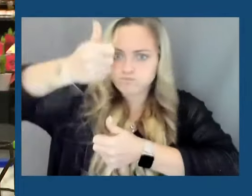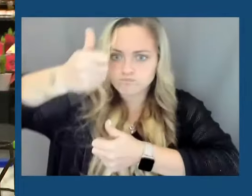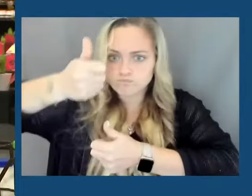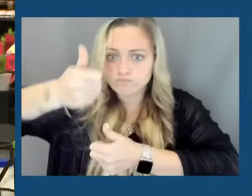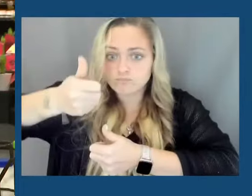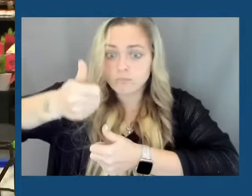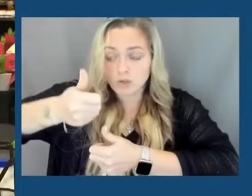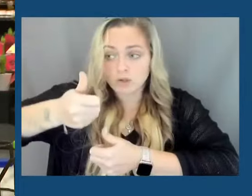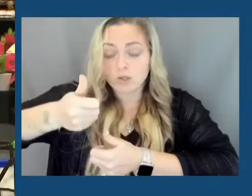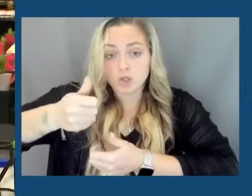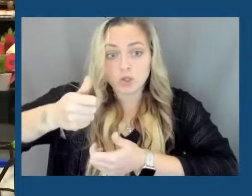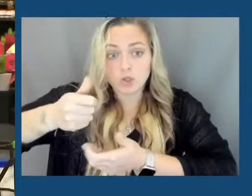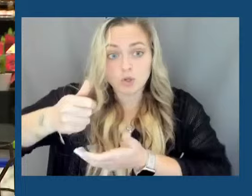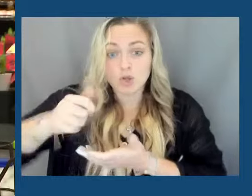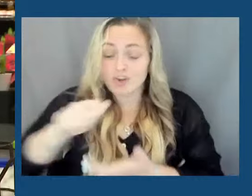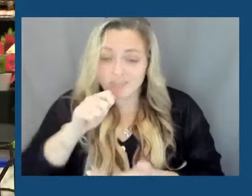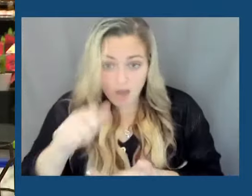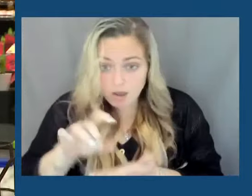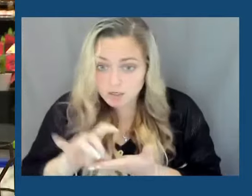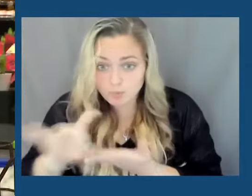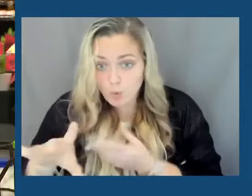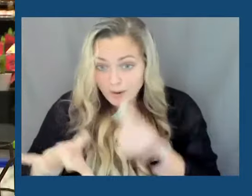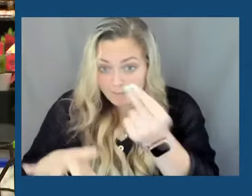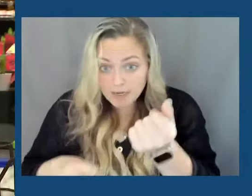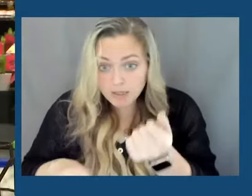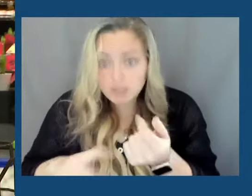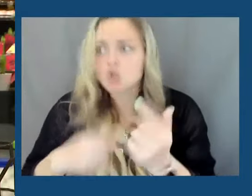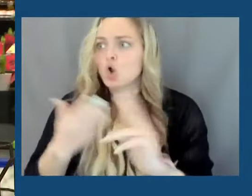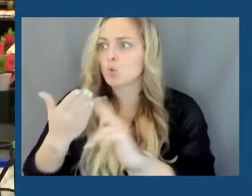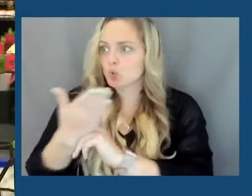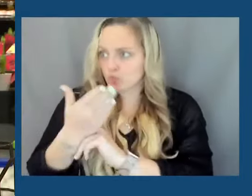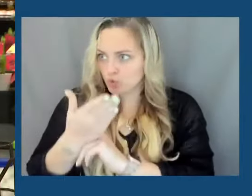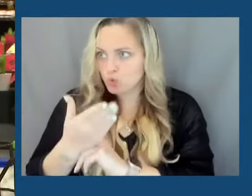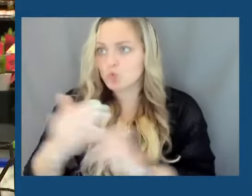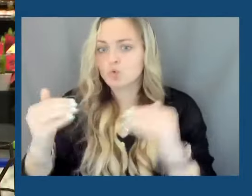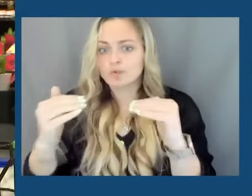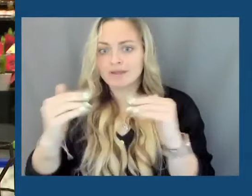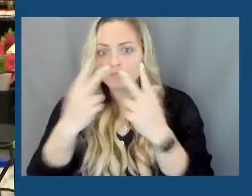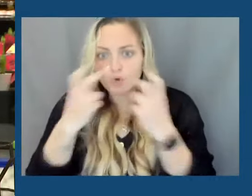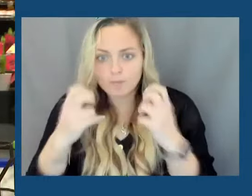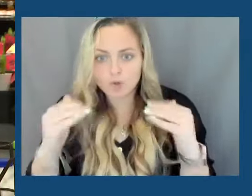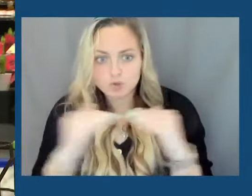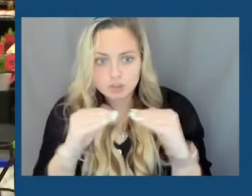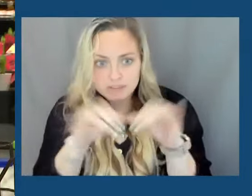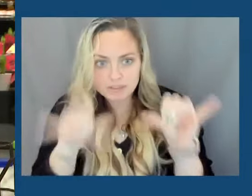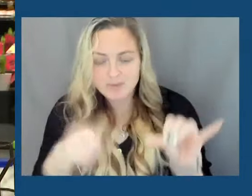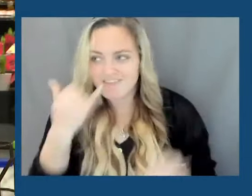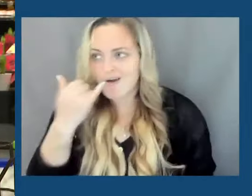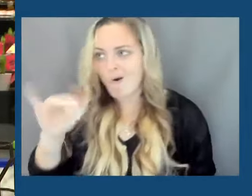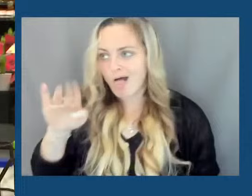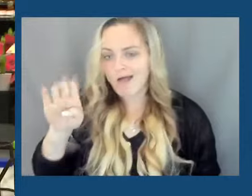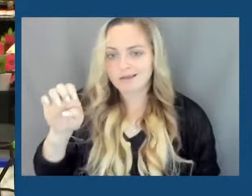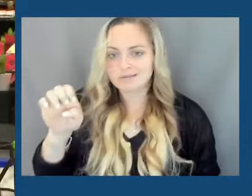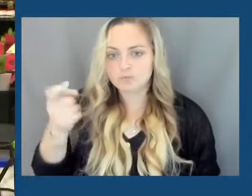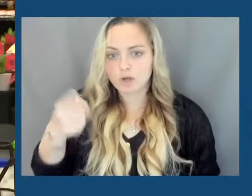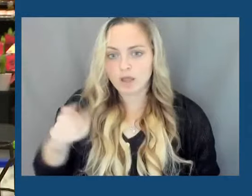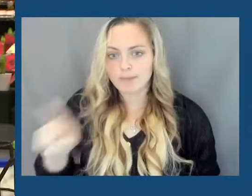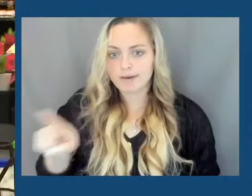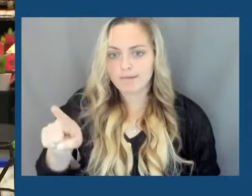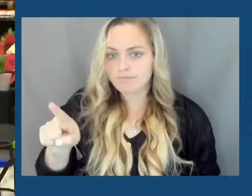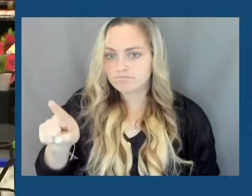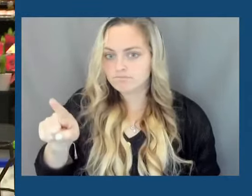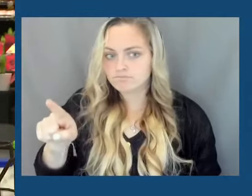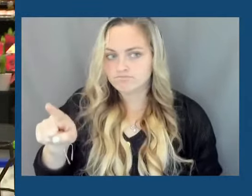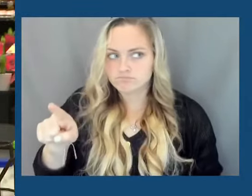immediately, because I want you to go through my criminal justice system. Because if I call up ICE and they take them away or may not